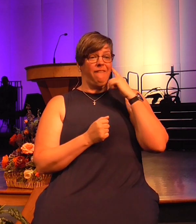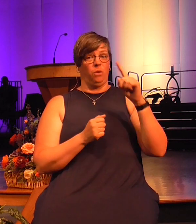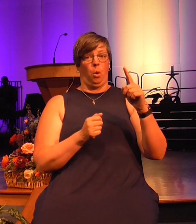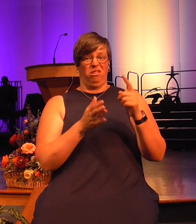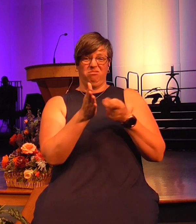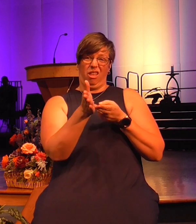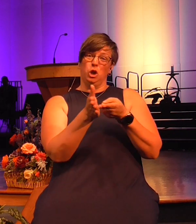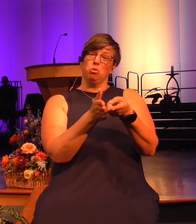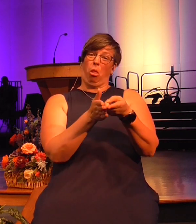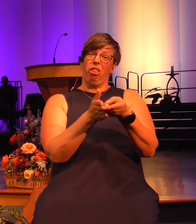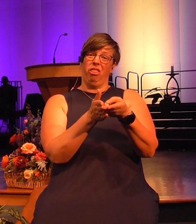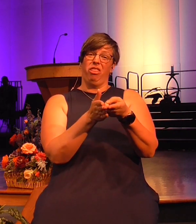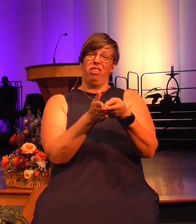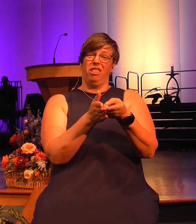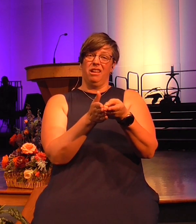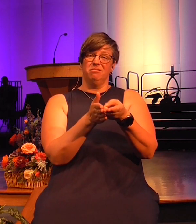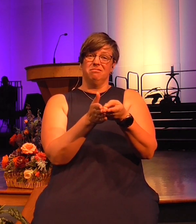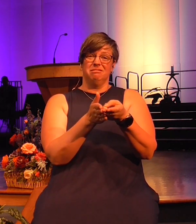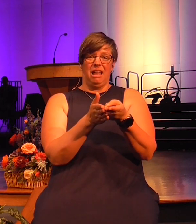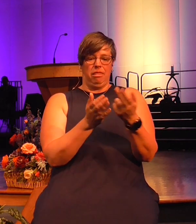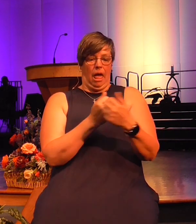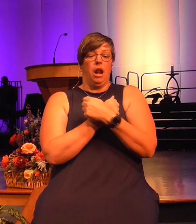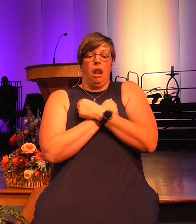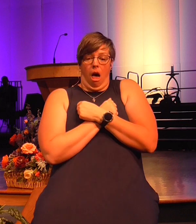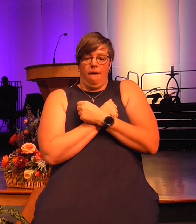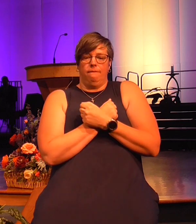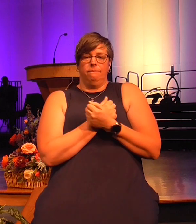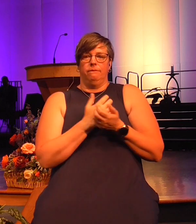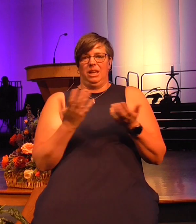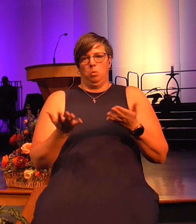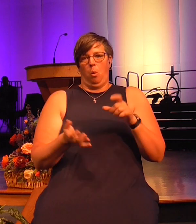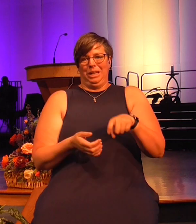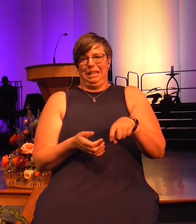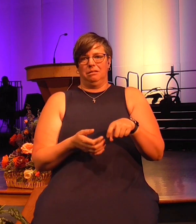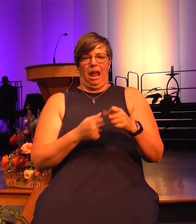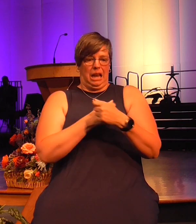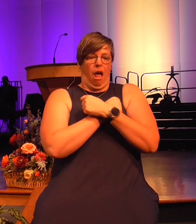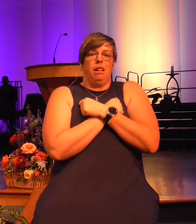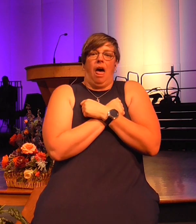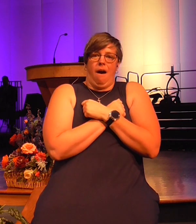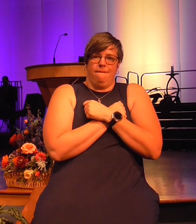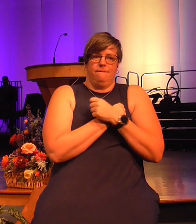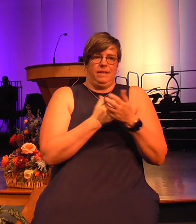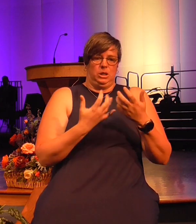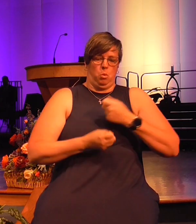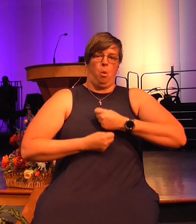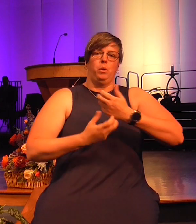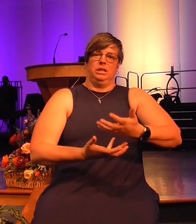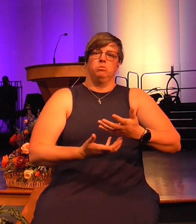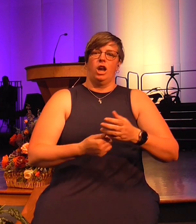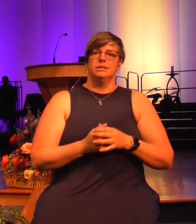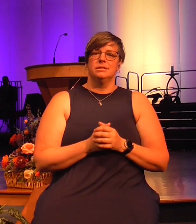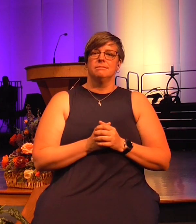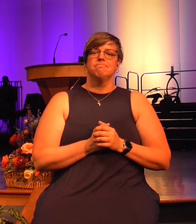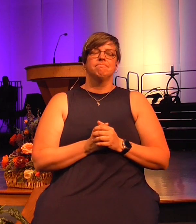and for the truth that rings through, that love is what we need, love is what we express.